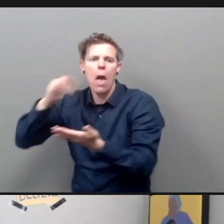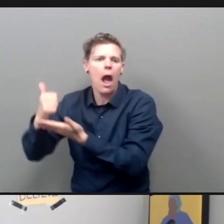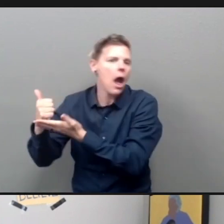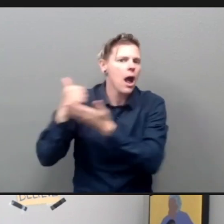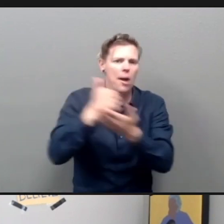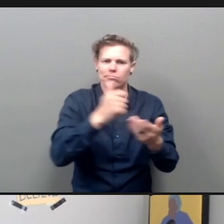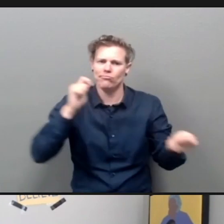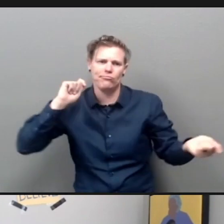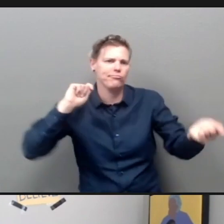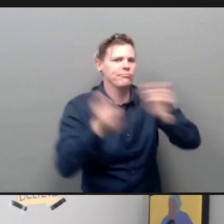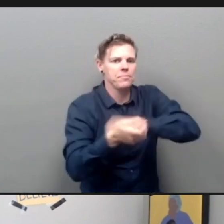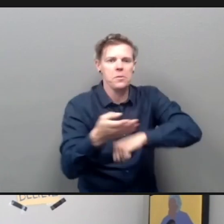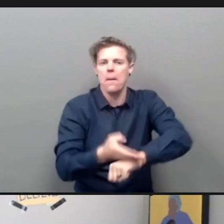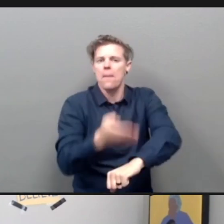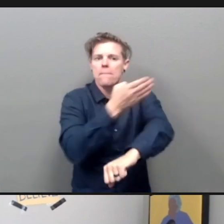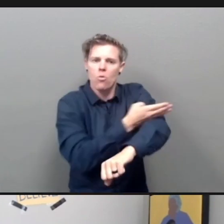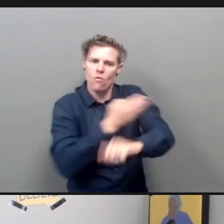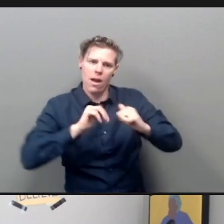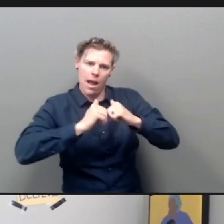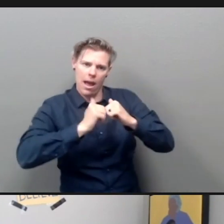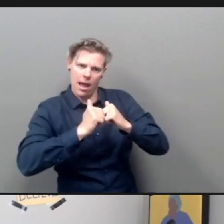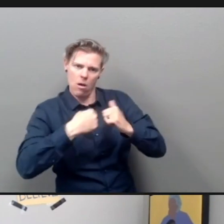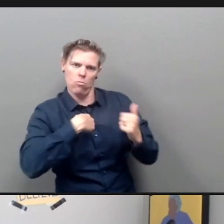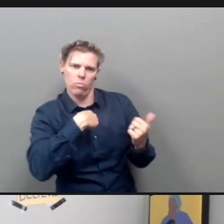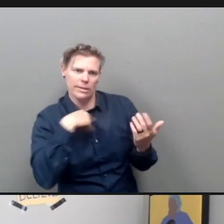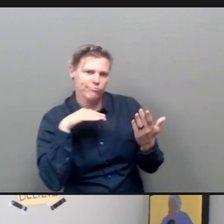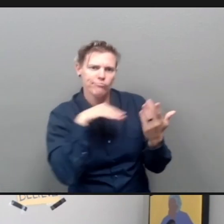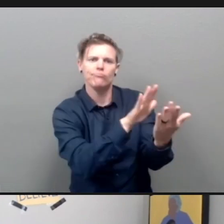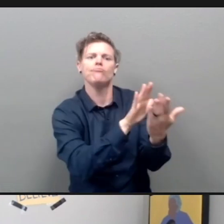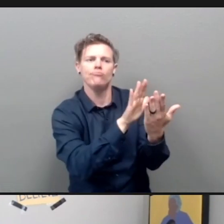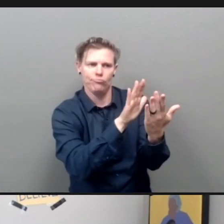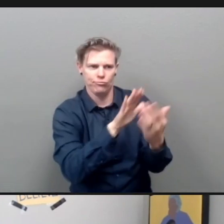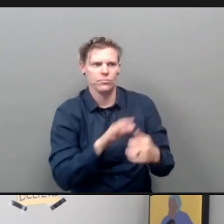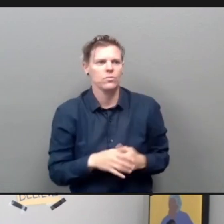COVID. They go home and they stay at home in isolation